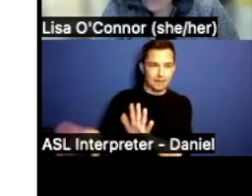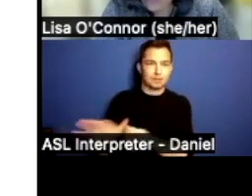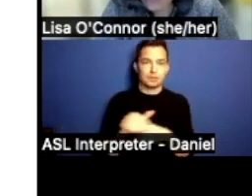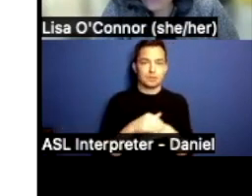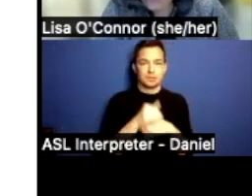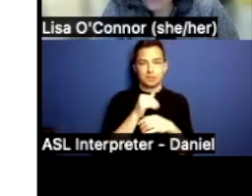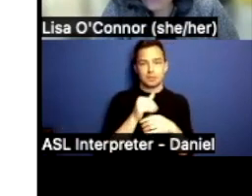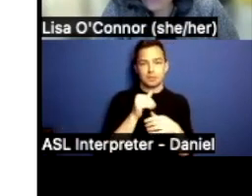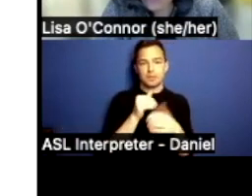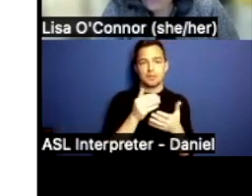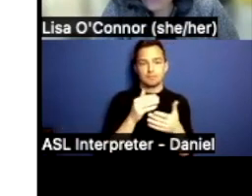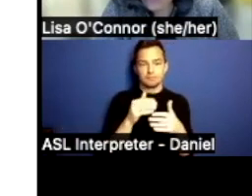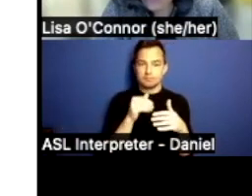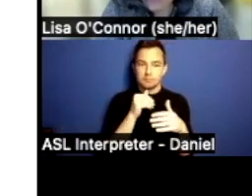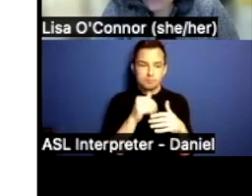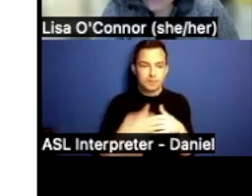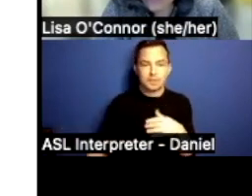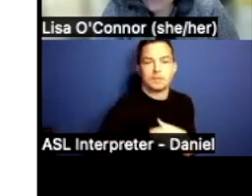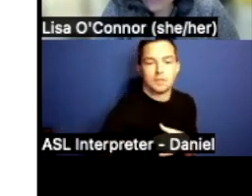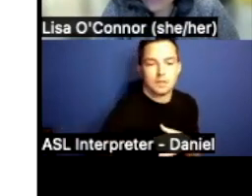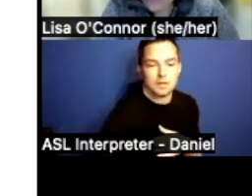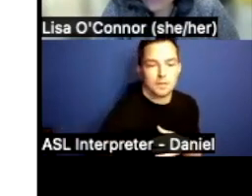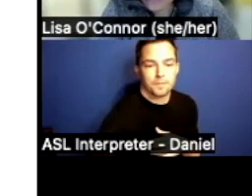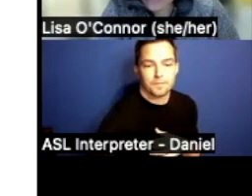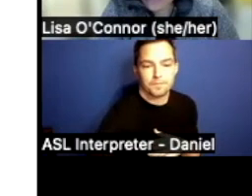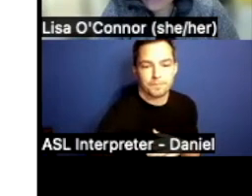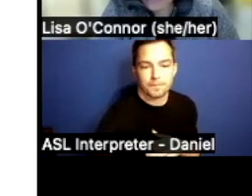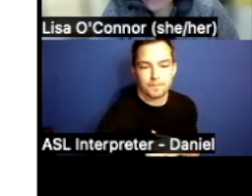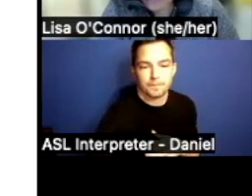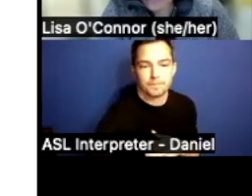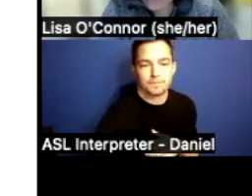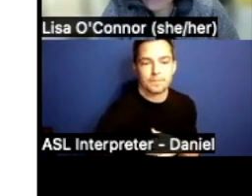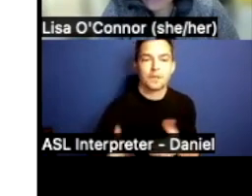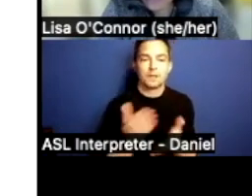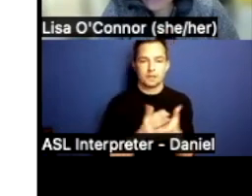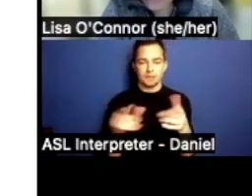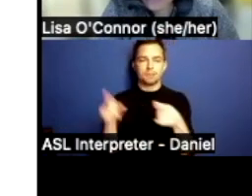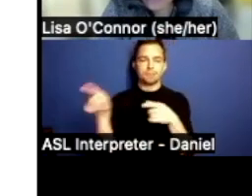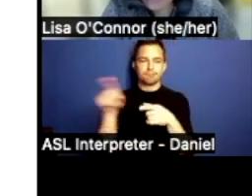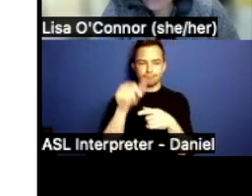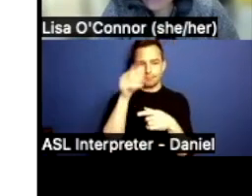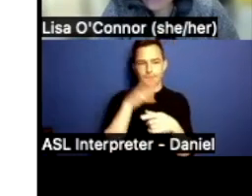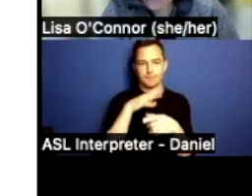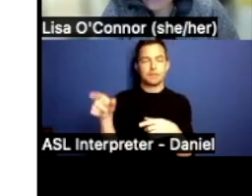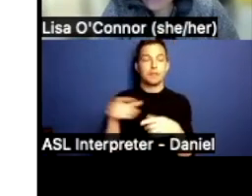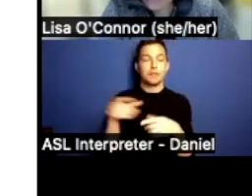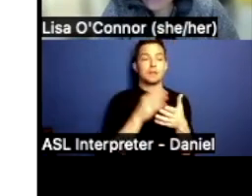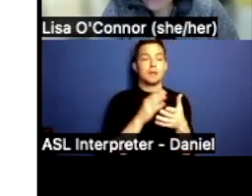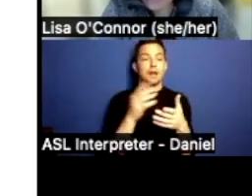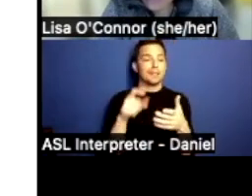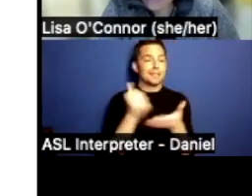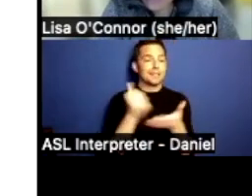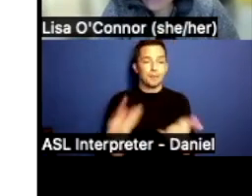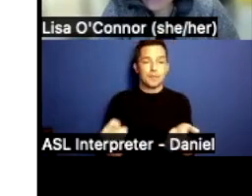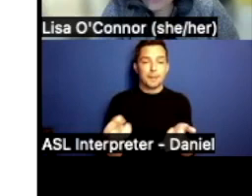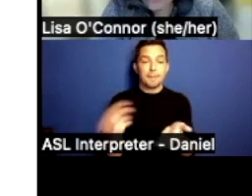men. Help calming him down, someone to pick me up, someone giving me a